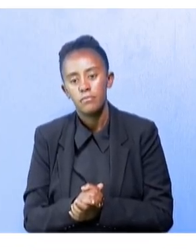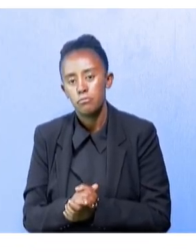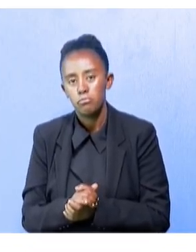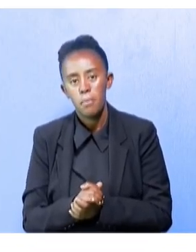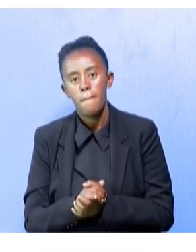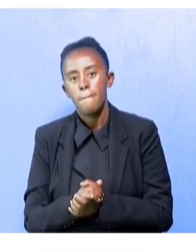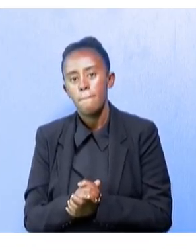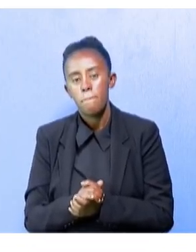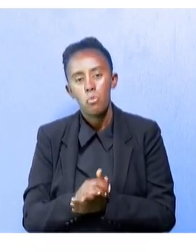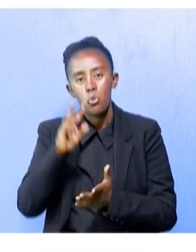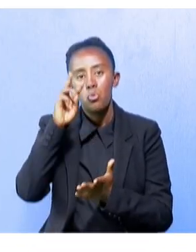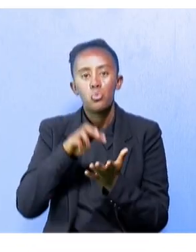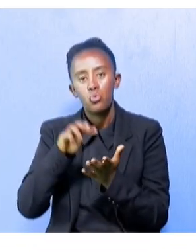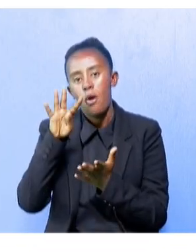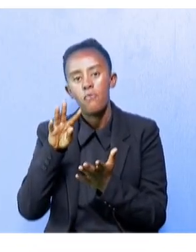2024.